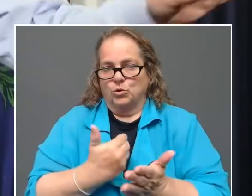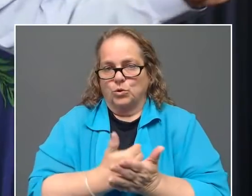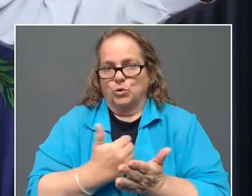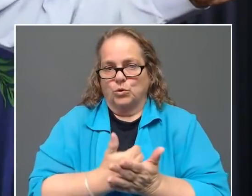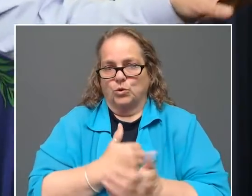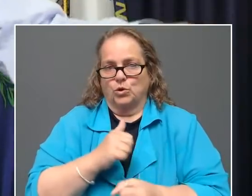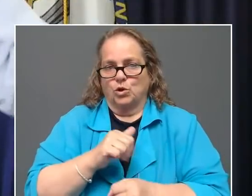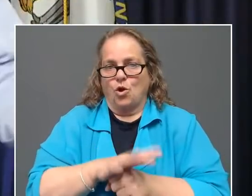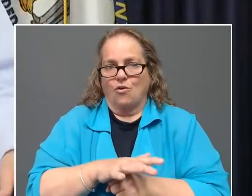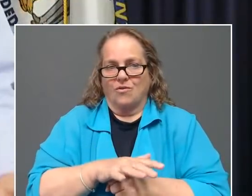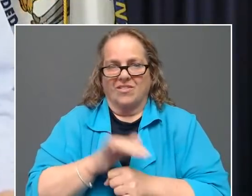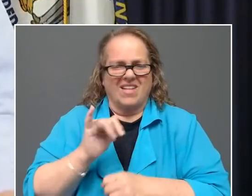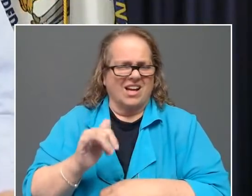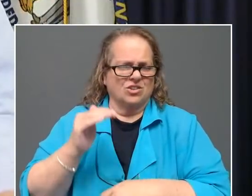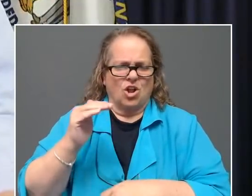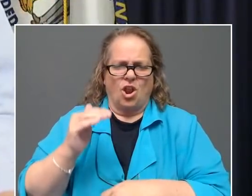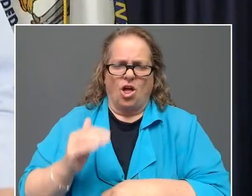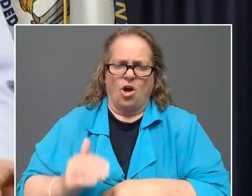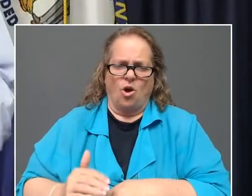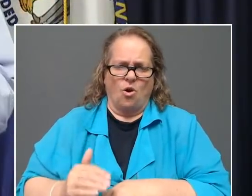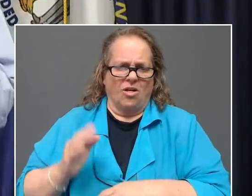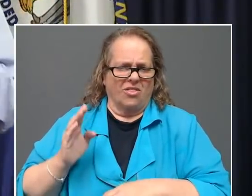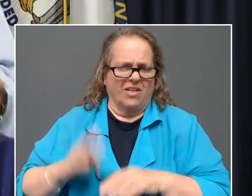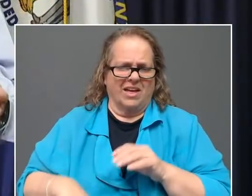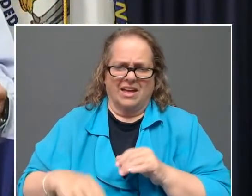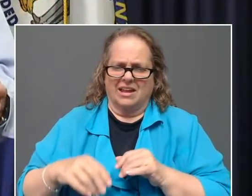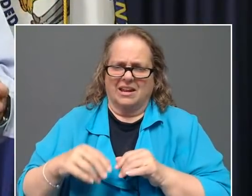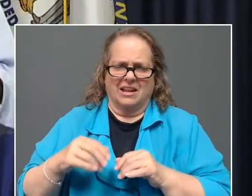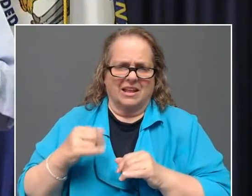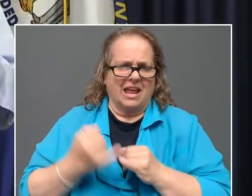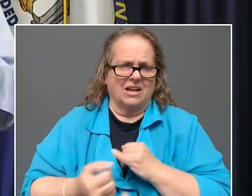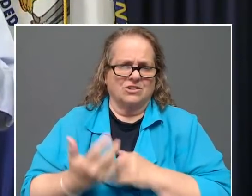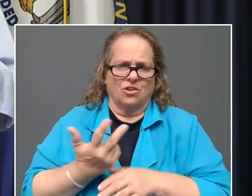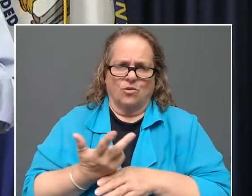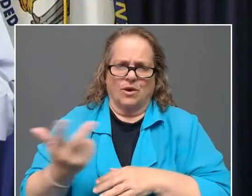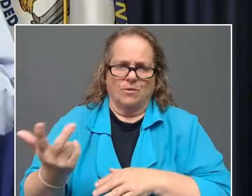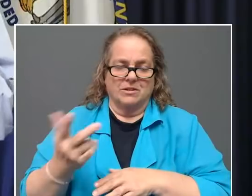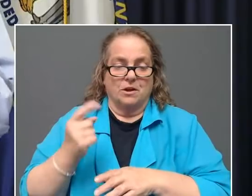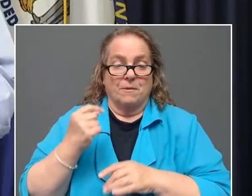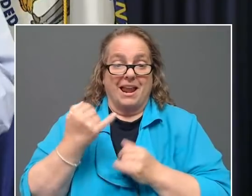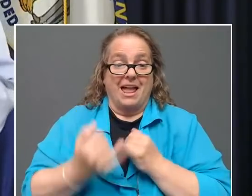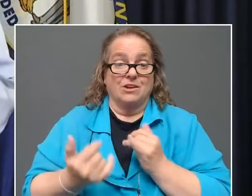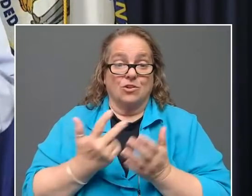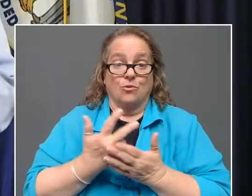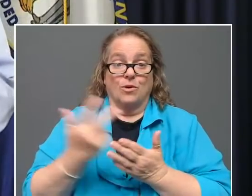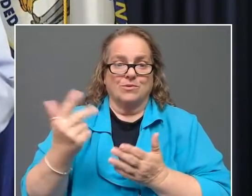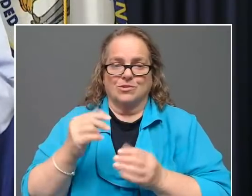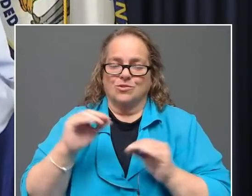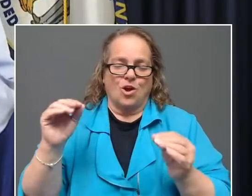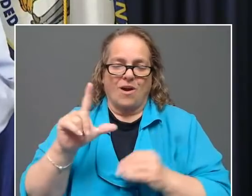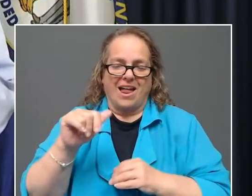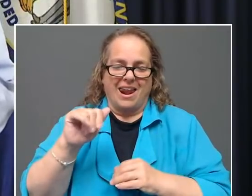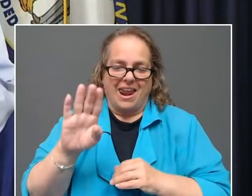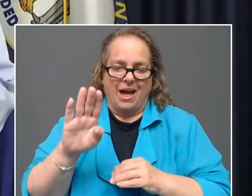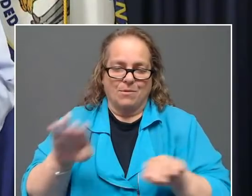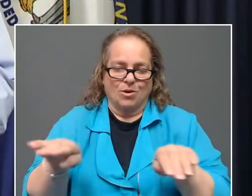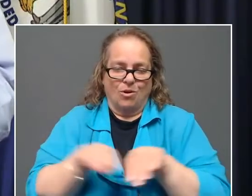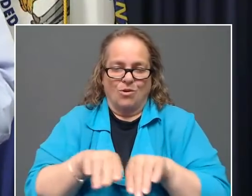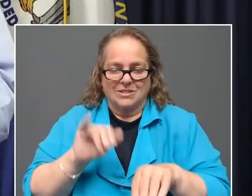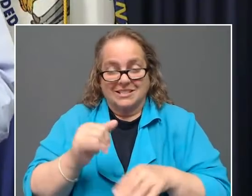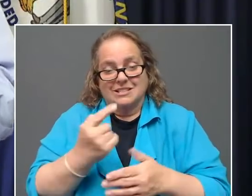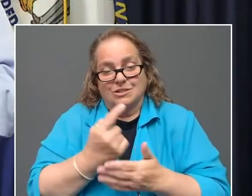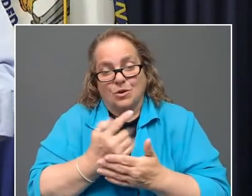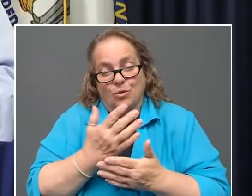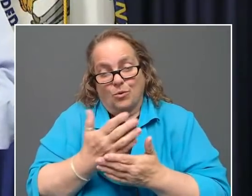That's lower than any of the last 3 weeks. But again, the last 3 weeks didn't have lab closings like this last weekend did. So let's